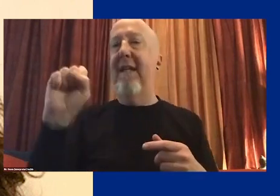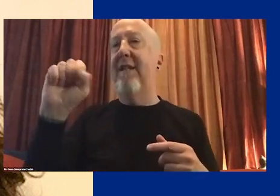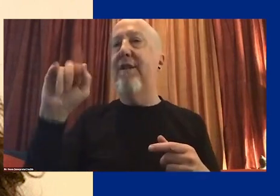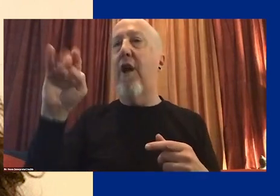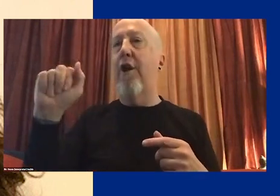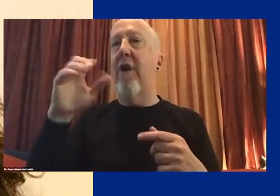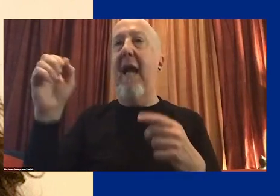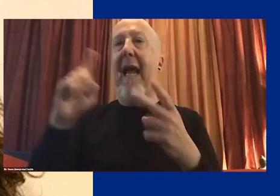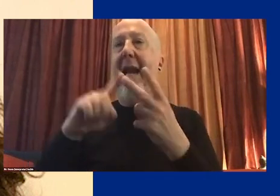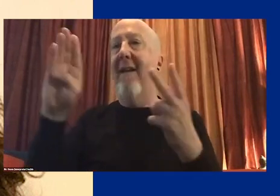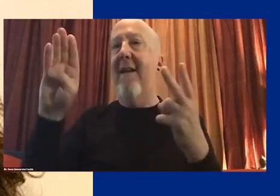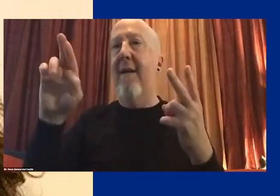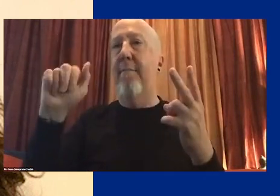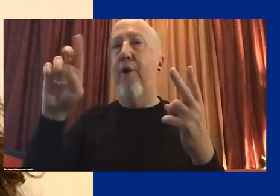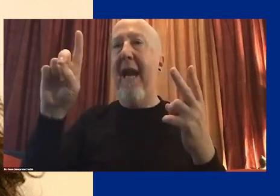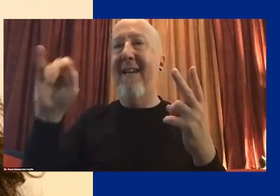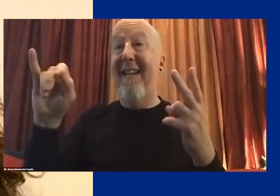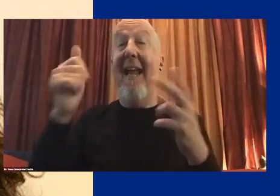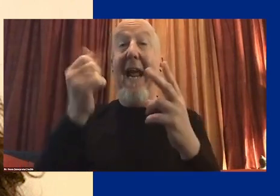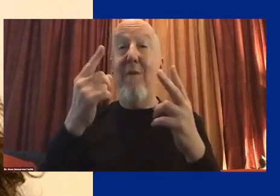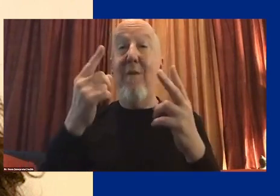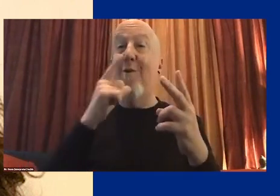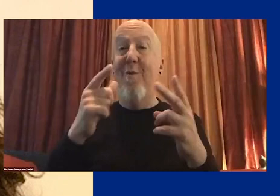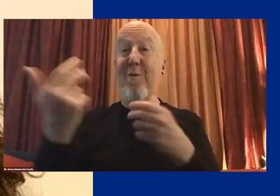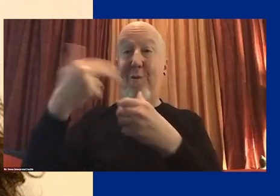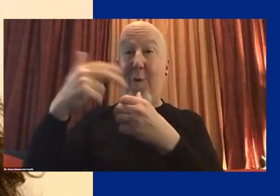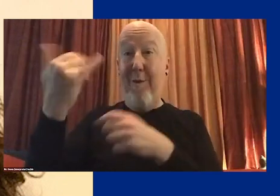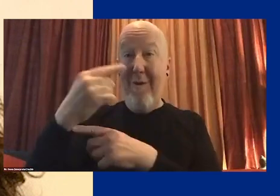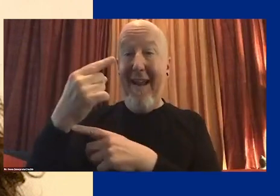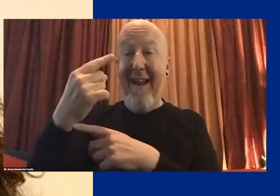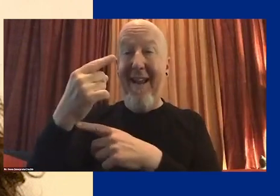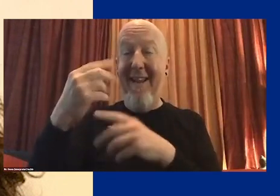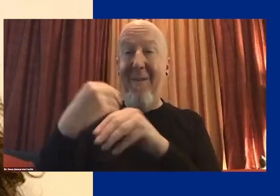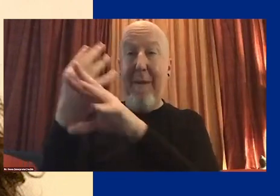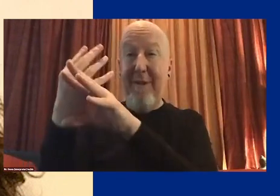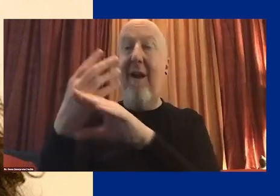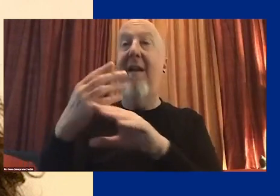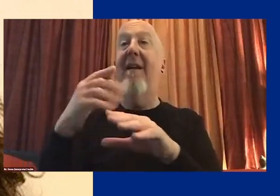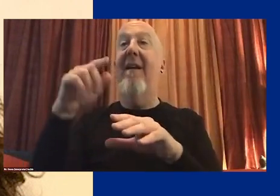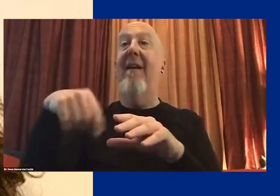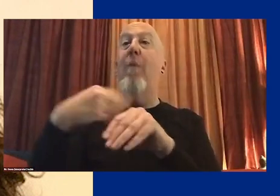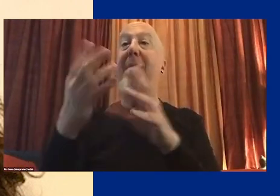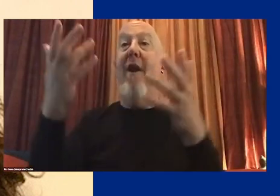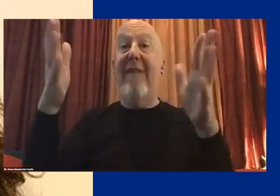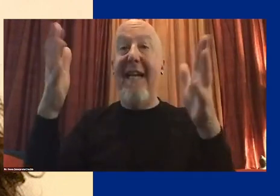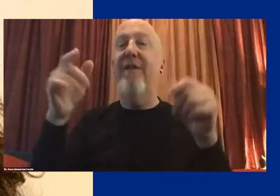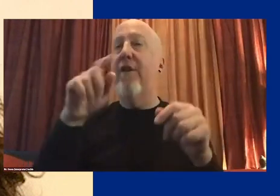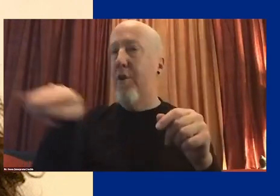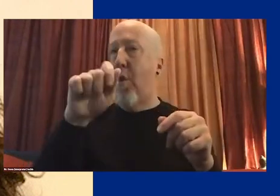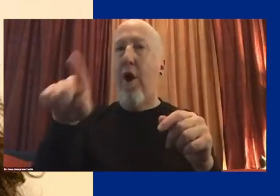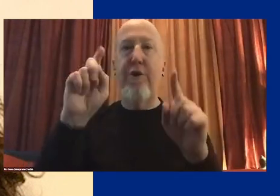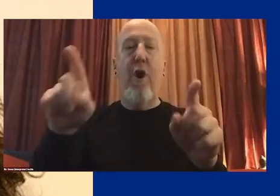Brandy. Every single person who's attending today should, after the webinar, immediately go to